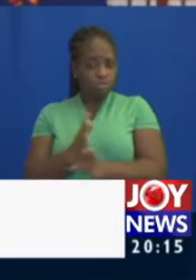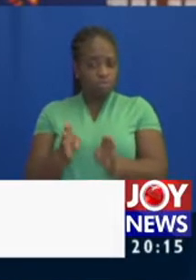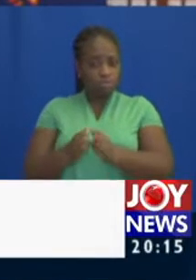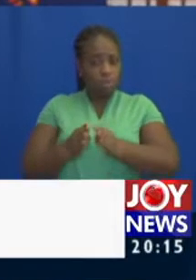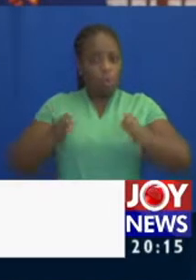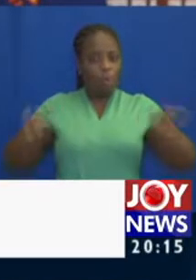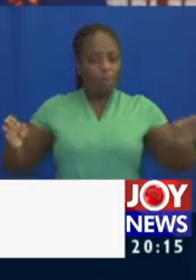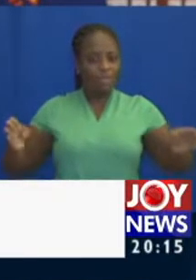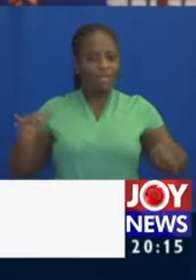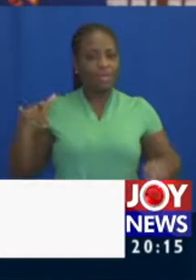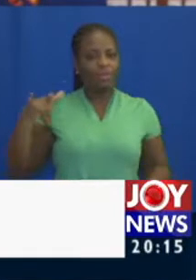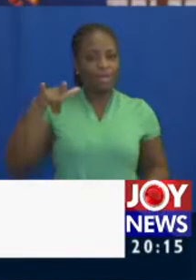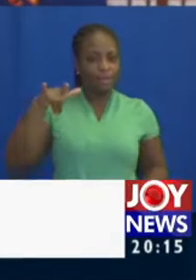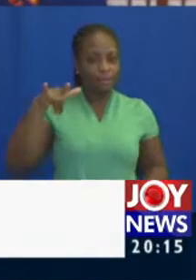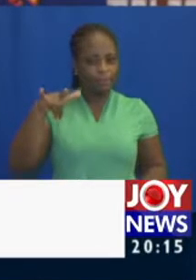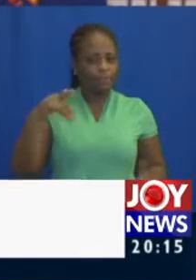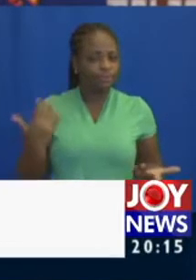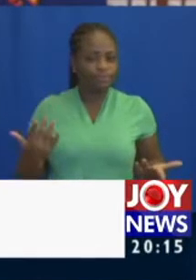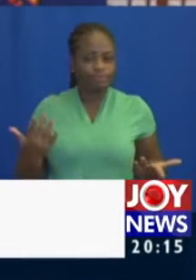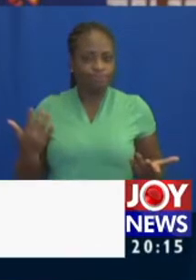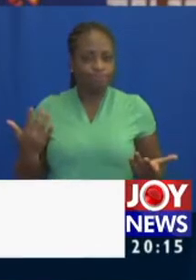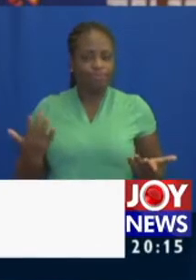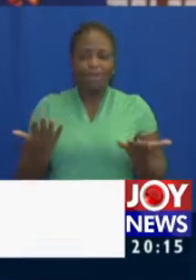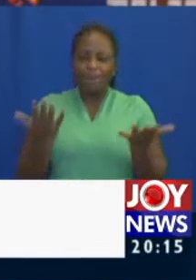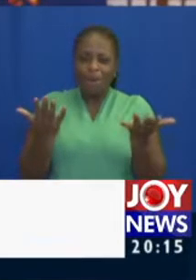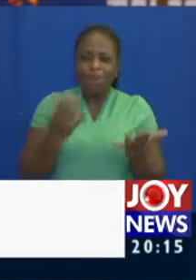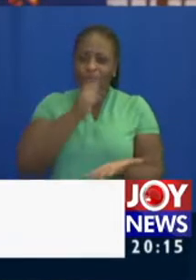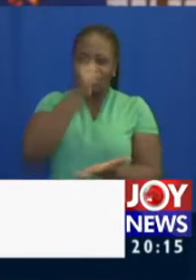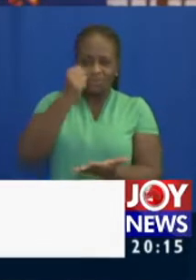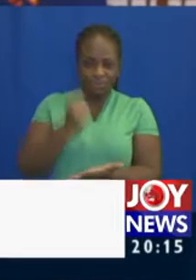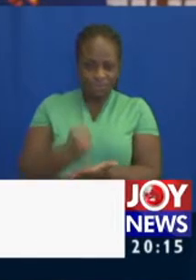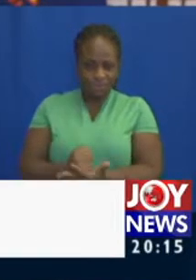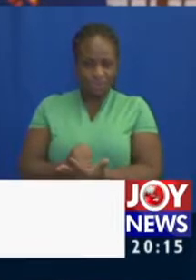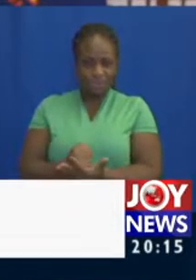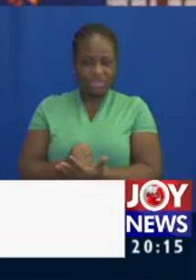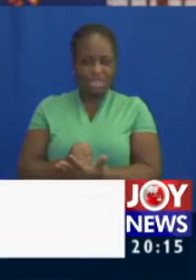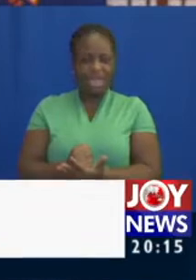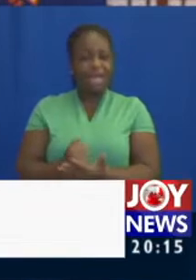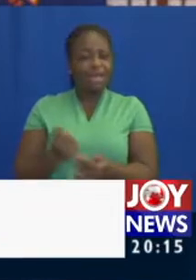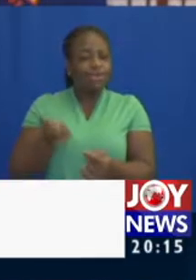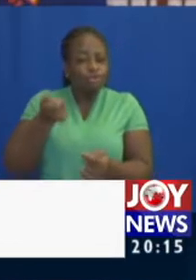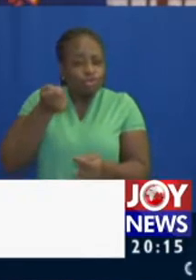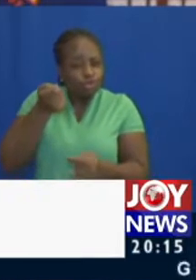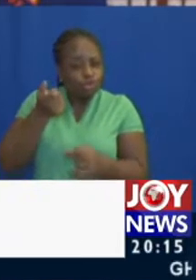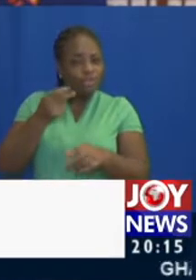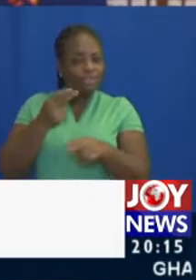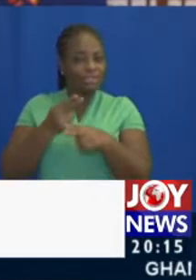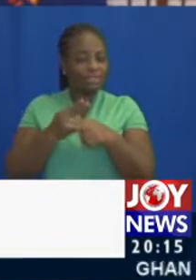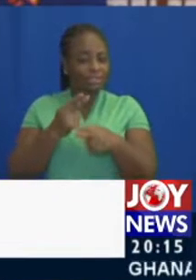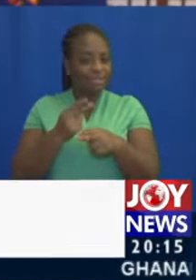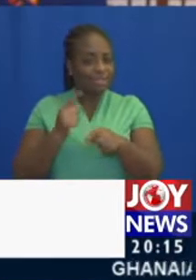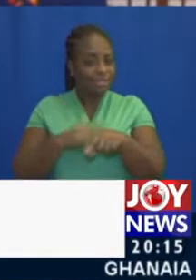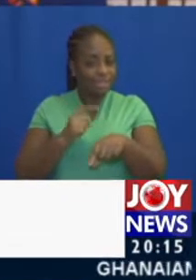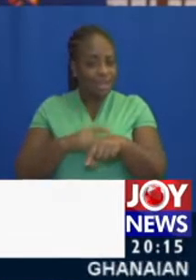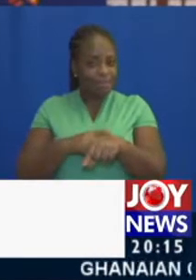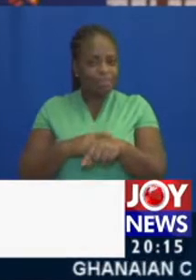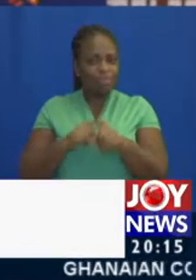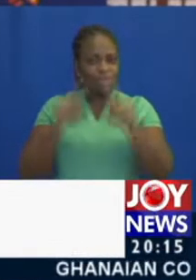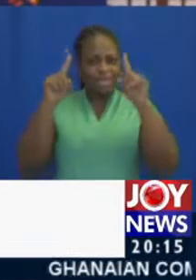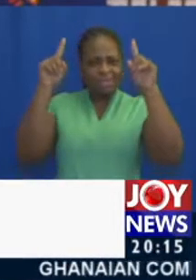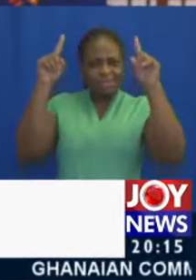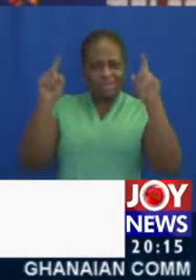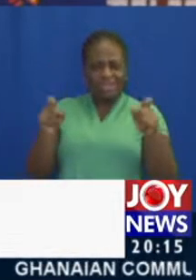airport. I want to ensure that we are in a position to test every single